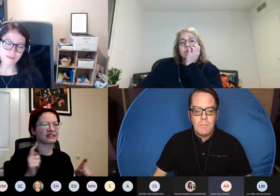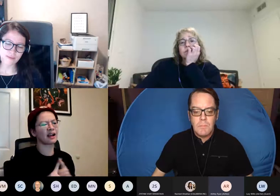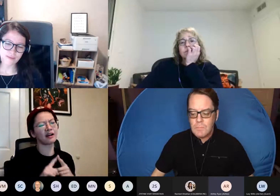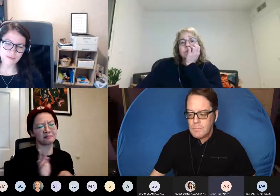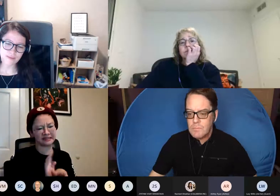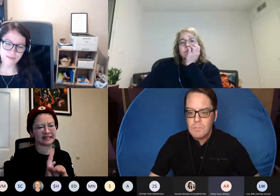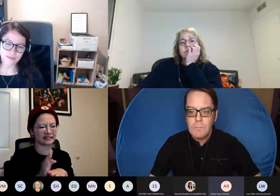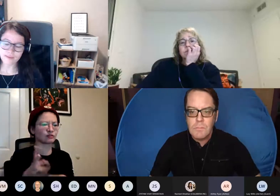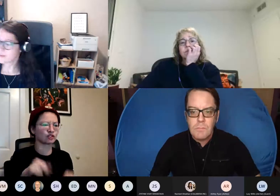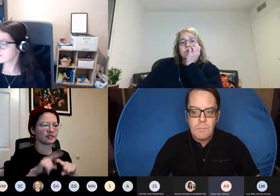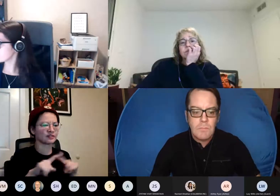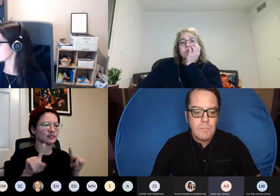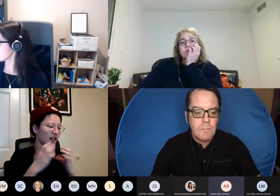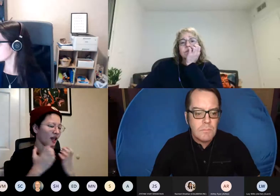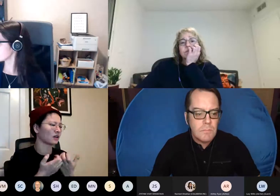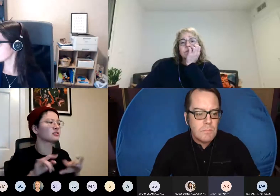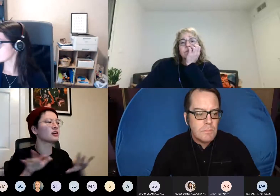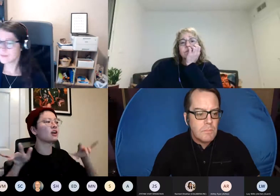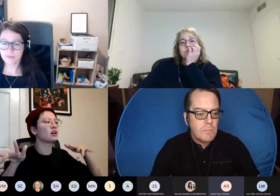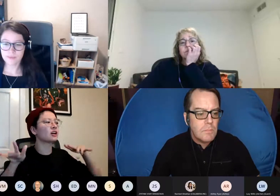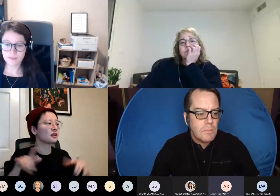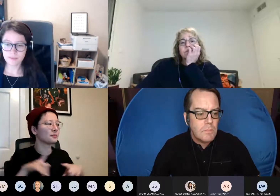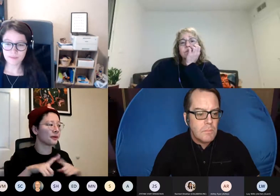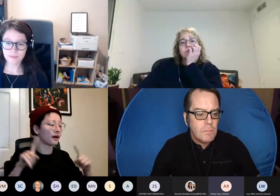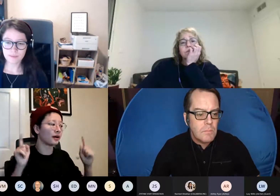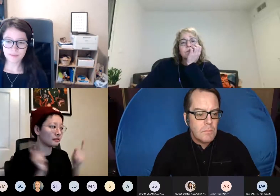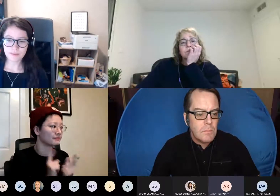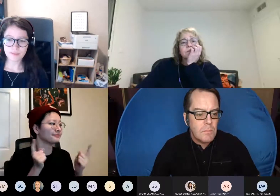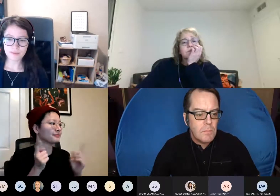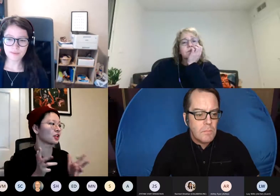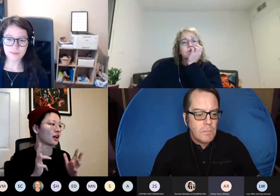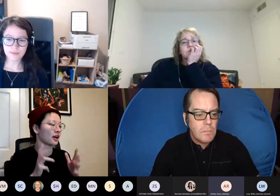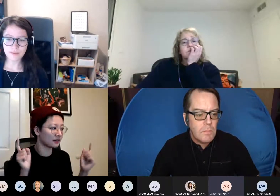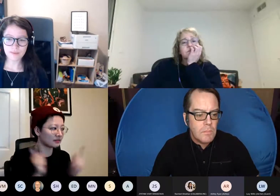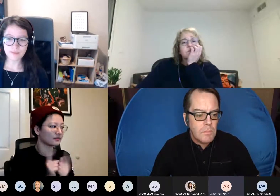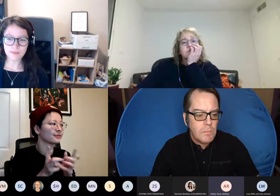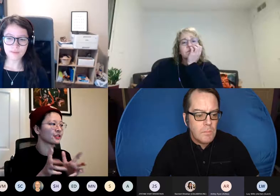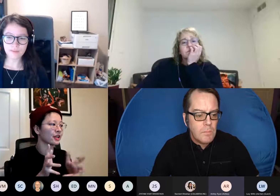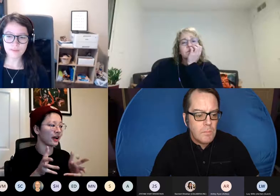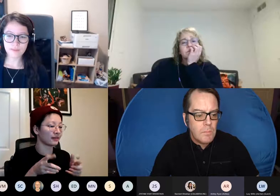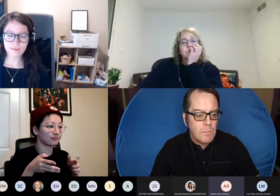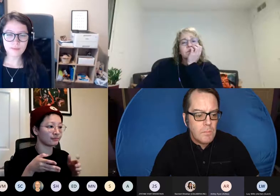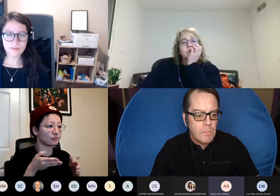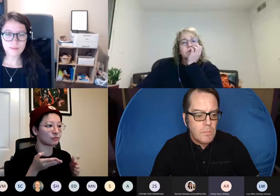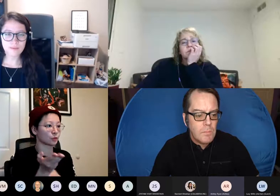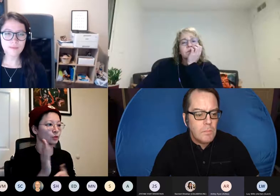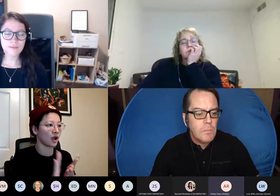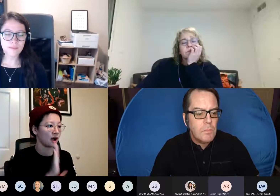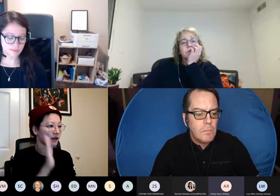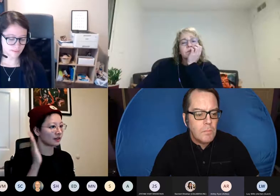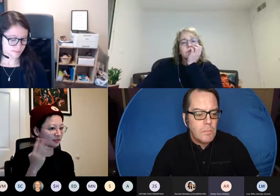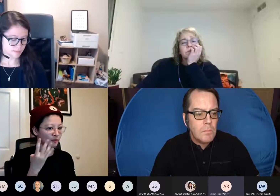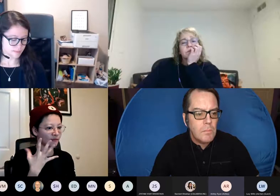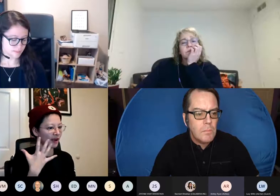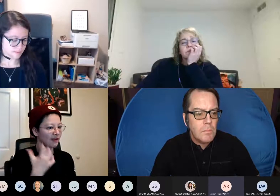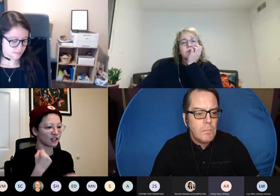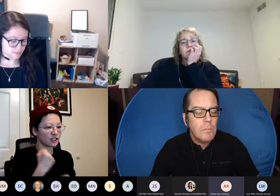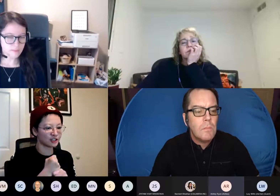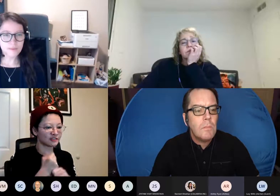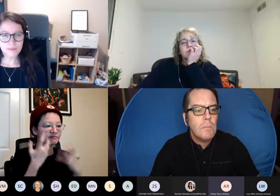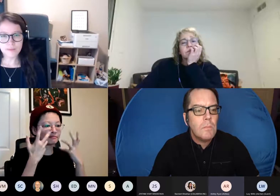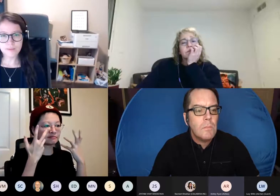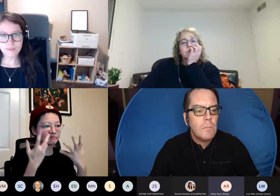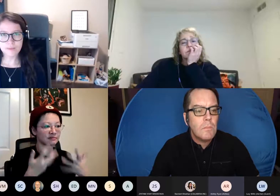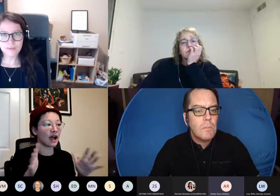language. And we were able to start conversing from there. We were taking different courses throughout our time at UW, but occasionally